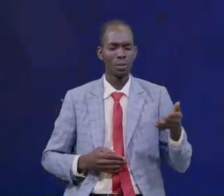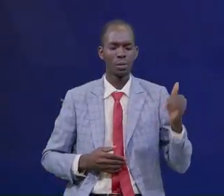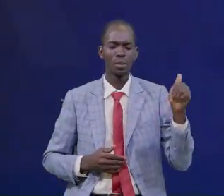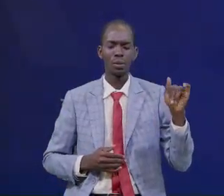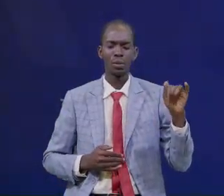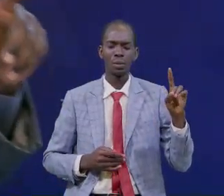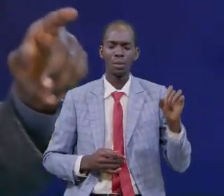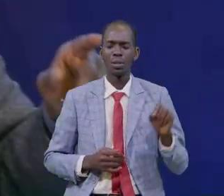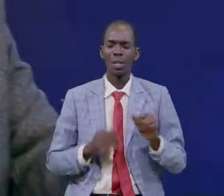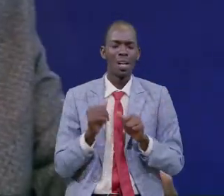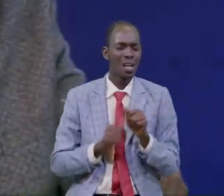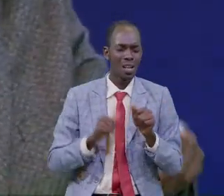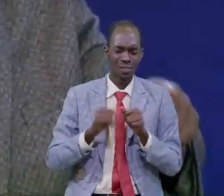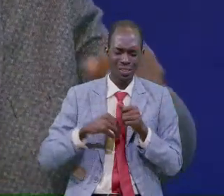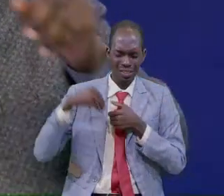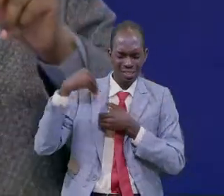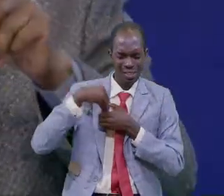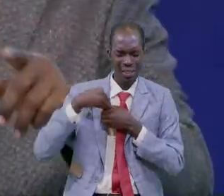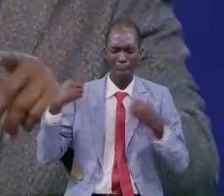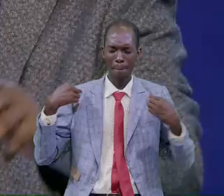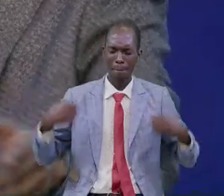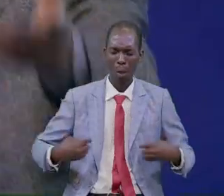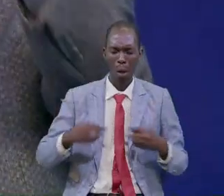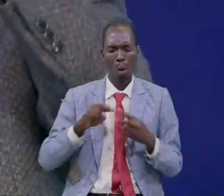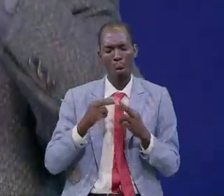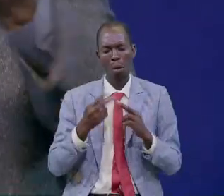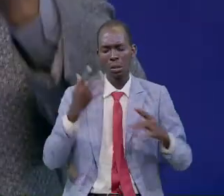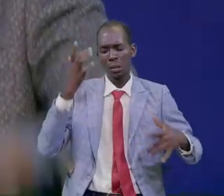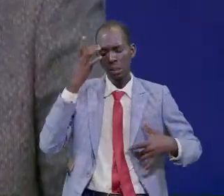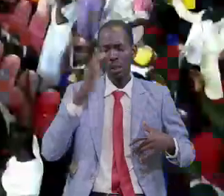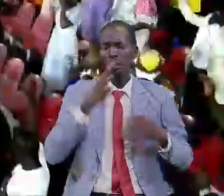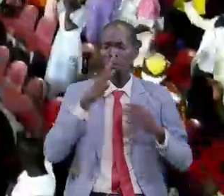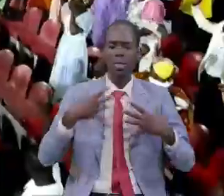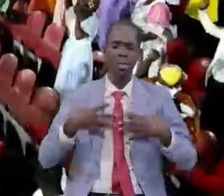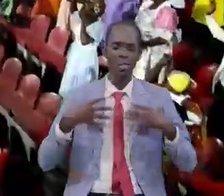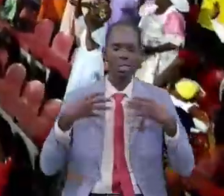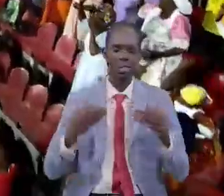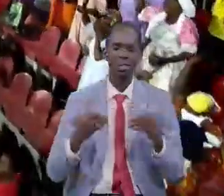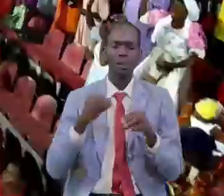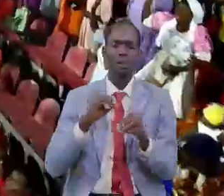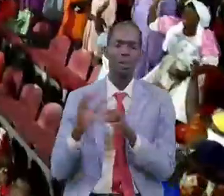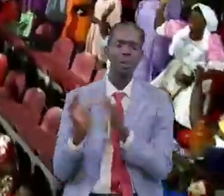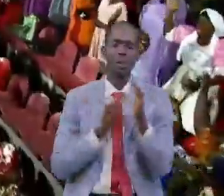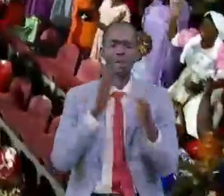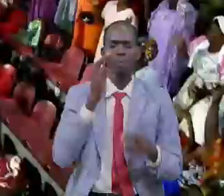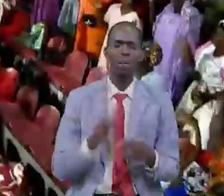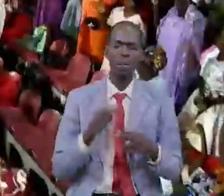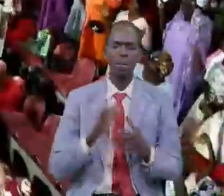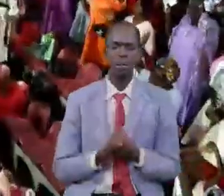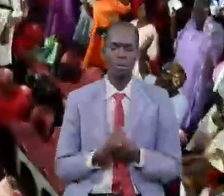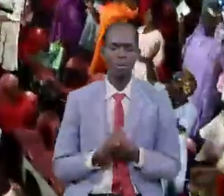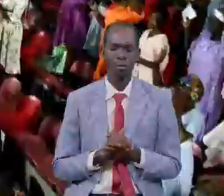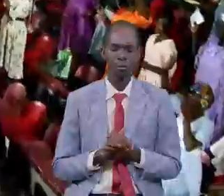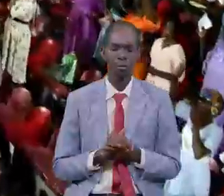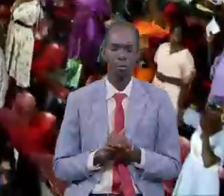internal pain or disease be healed in Jesus' name.